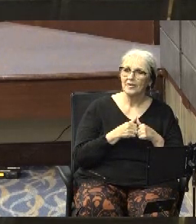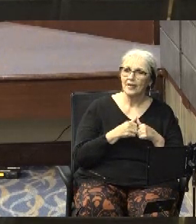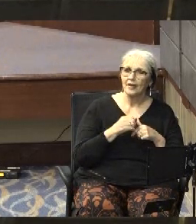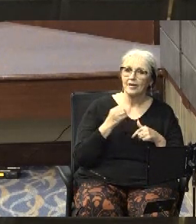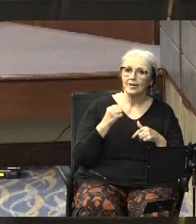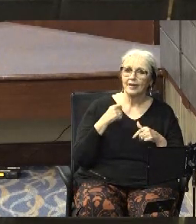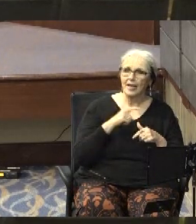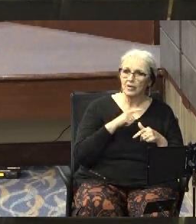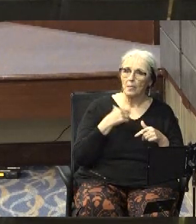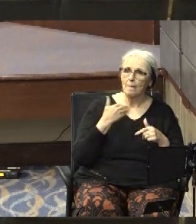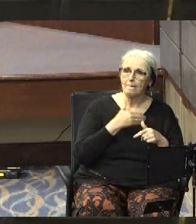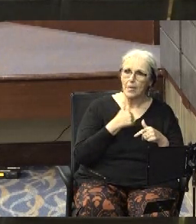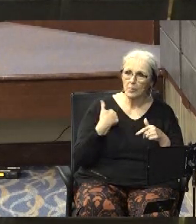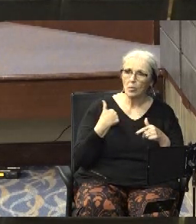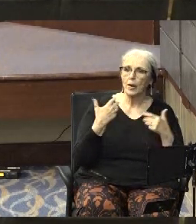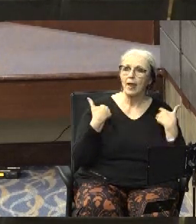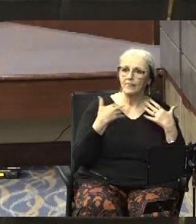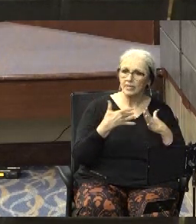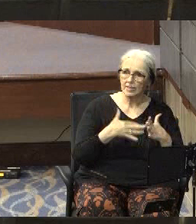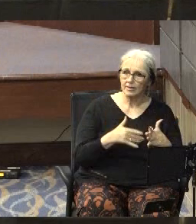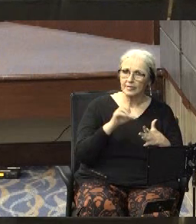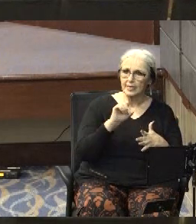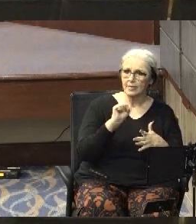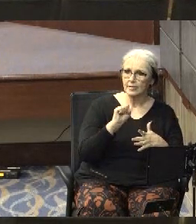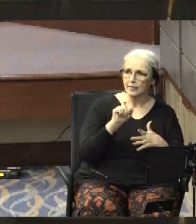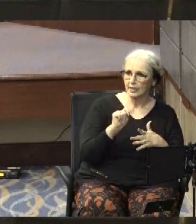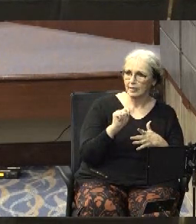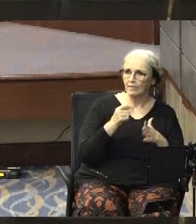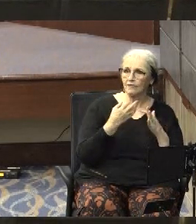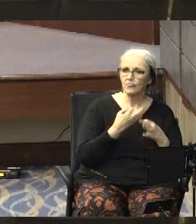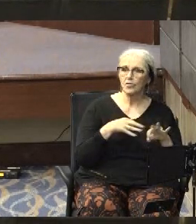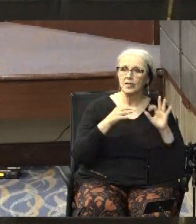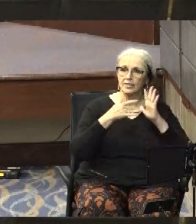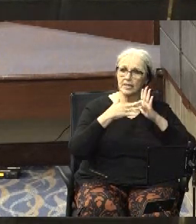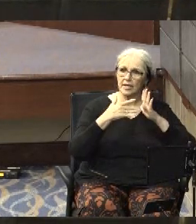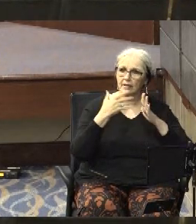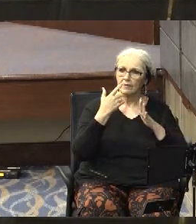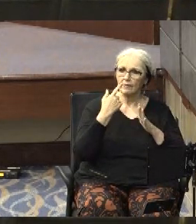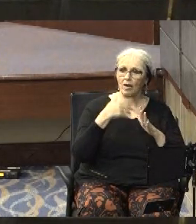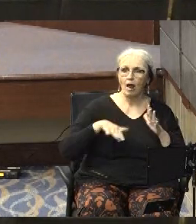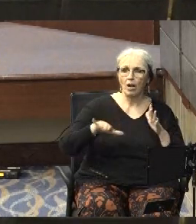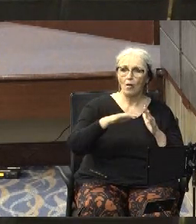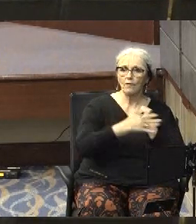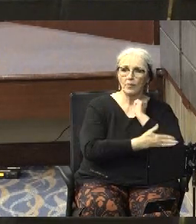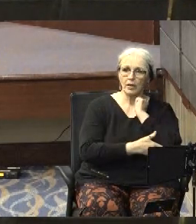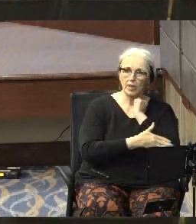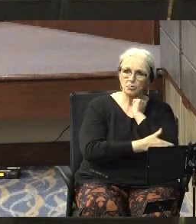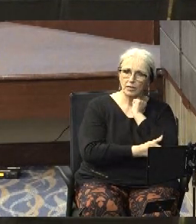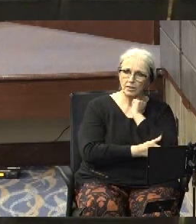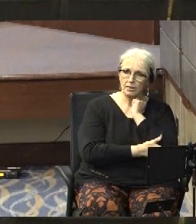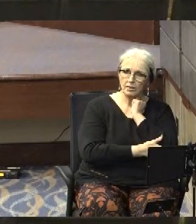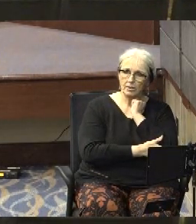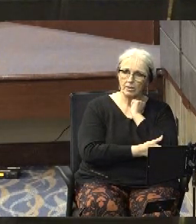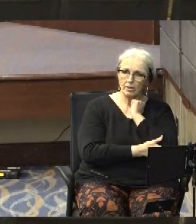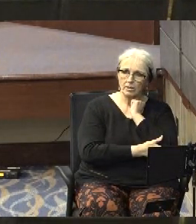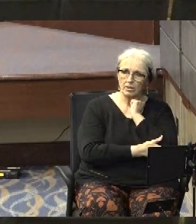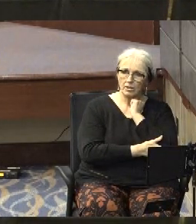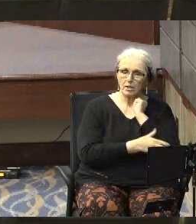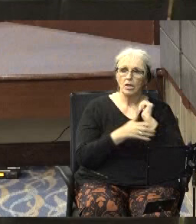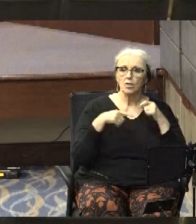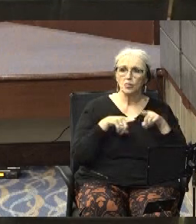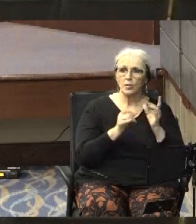Councilmember, we had a study done by CST, and they do fleet studies for municipalities across the country. And in that